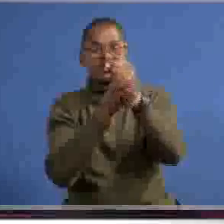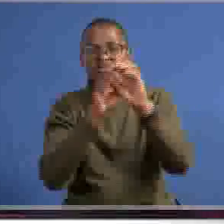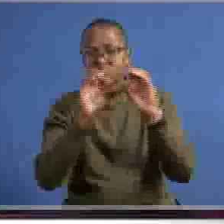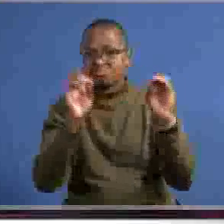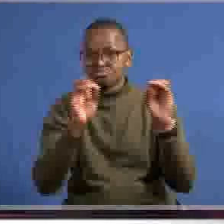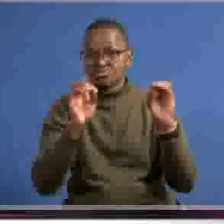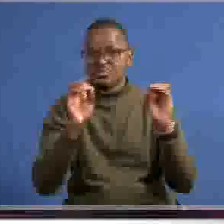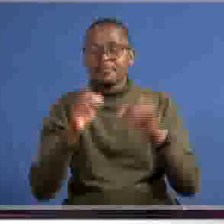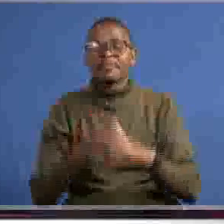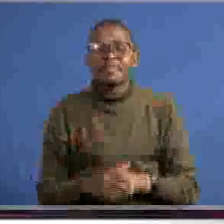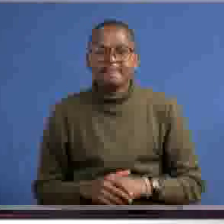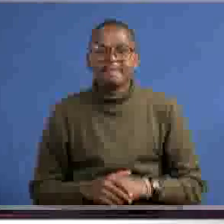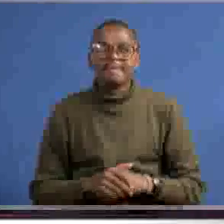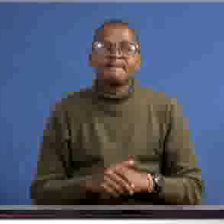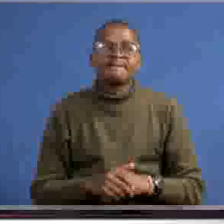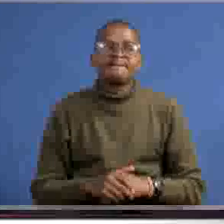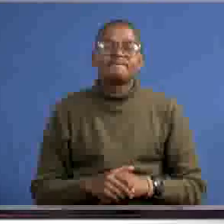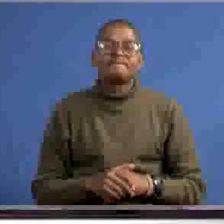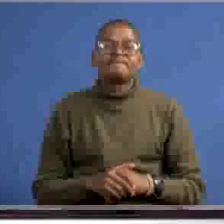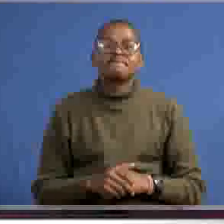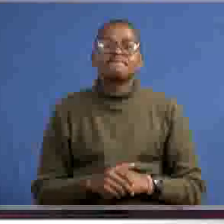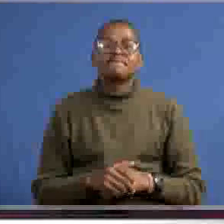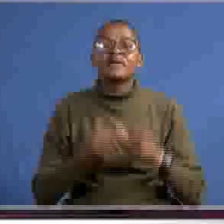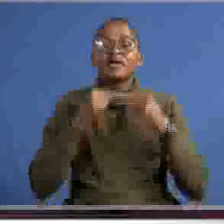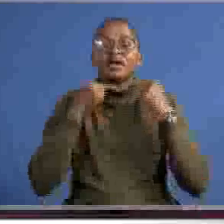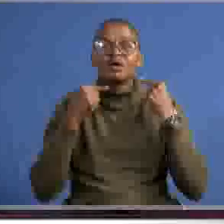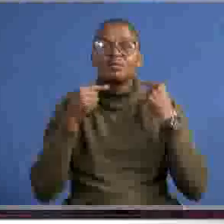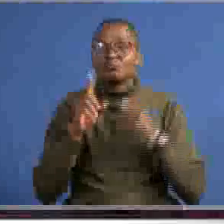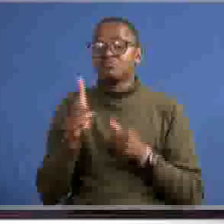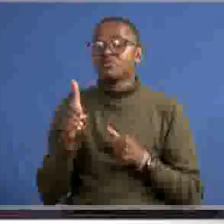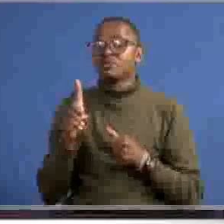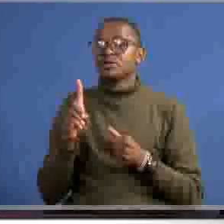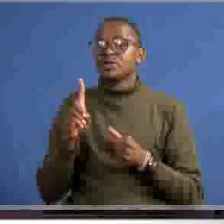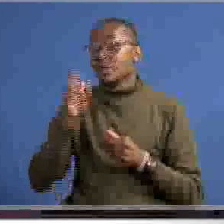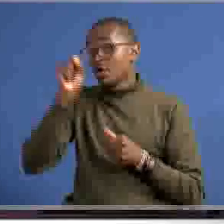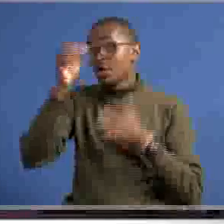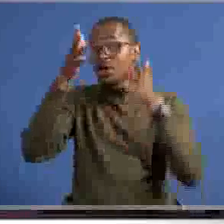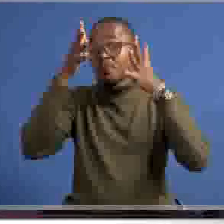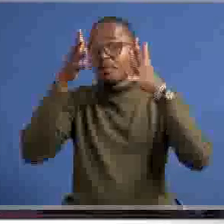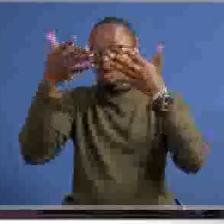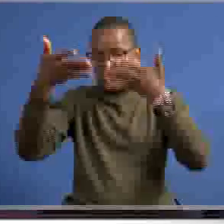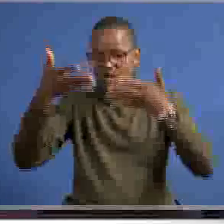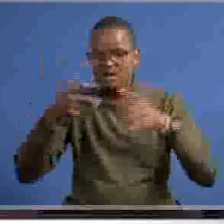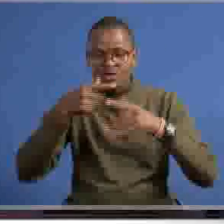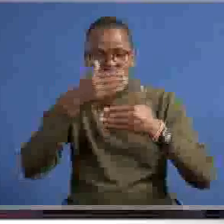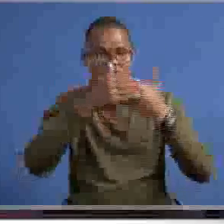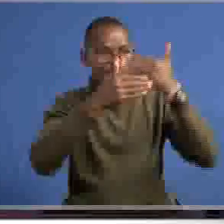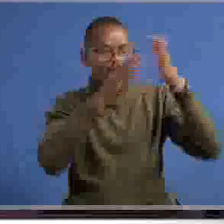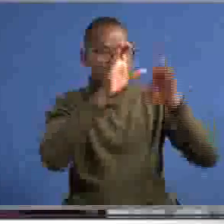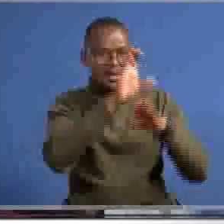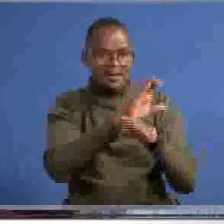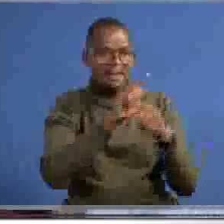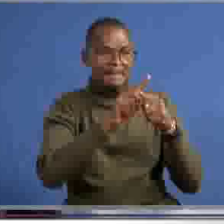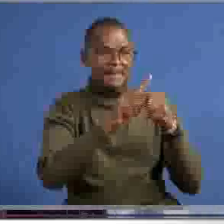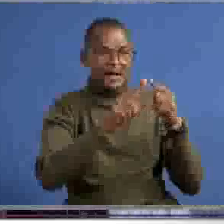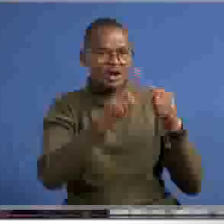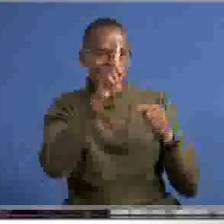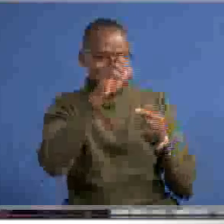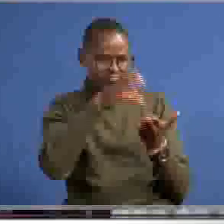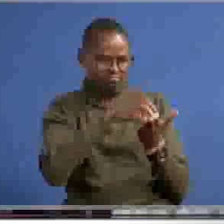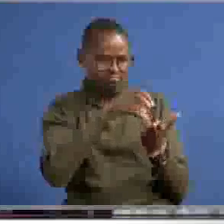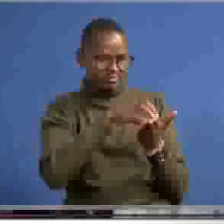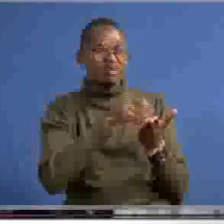sentiments government Misaka movin have state politicians are welcome to build churches but on condition